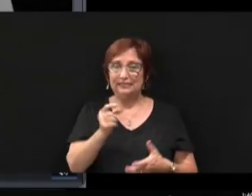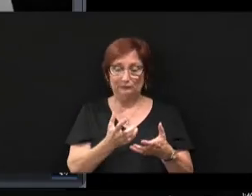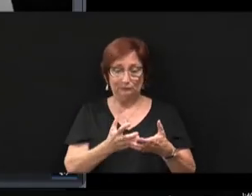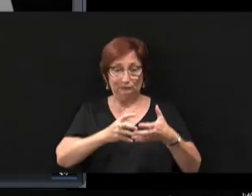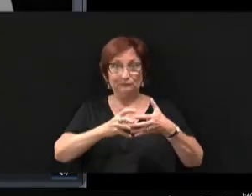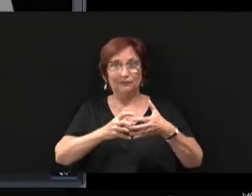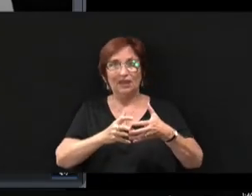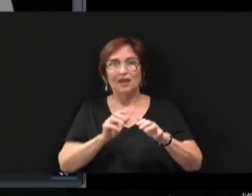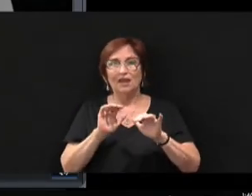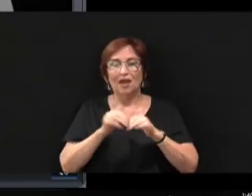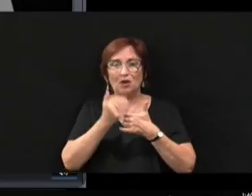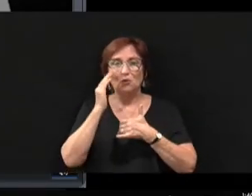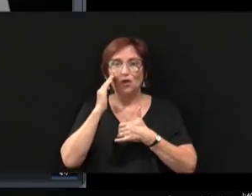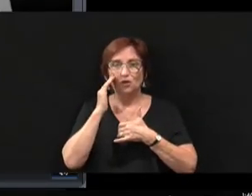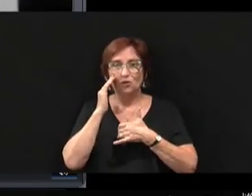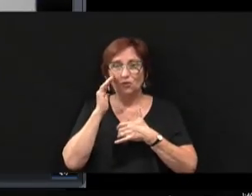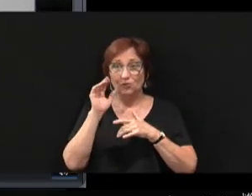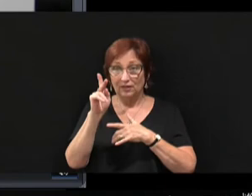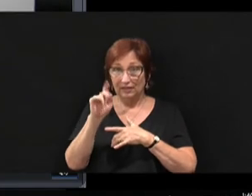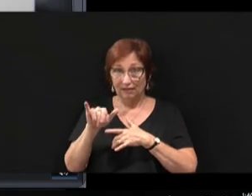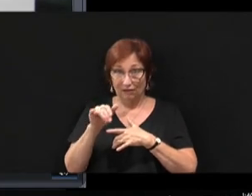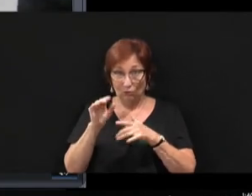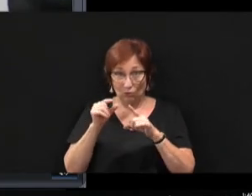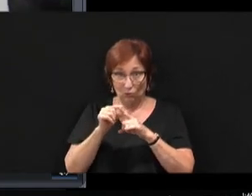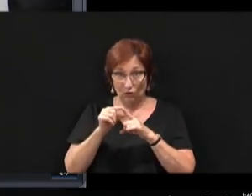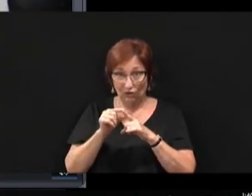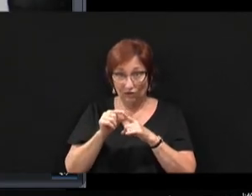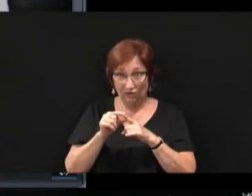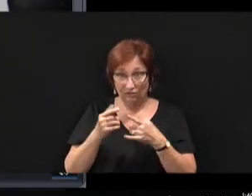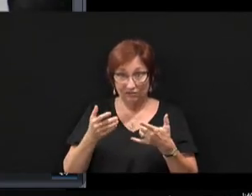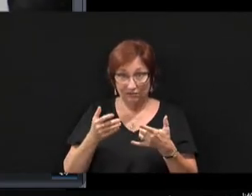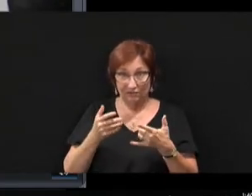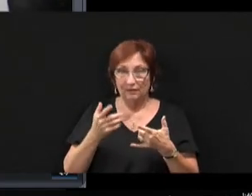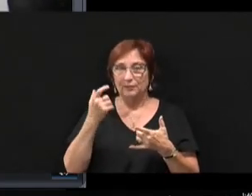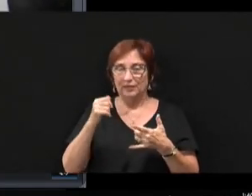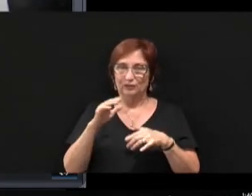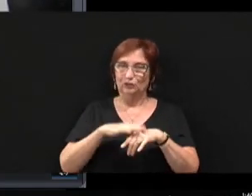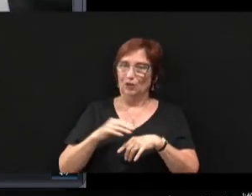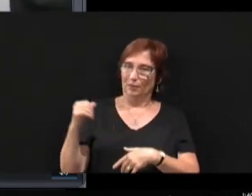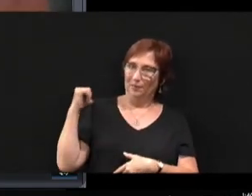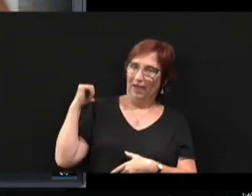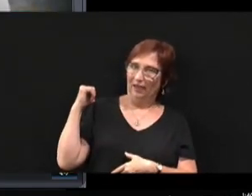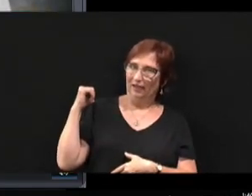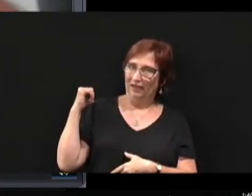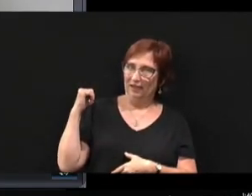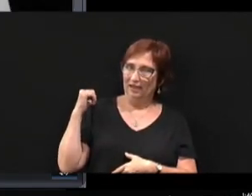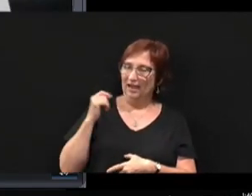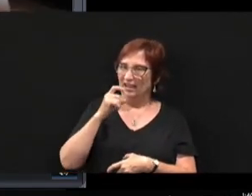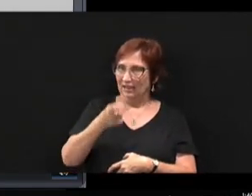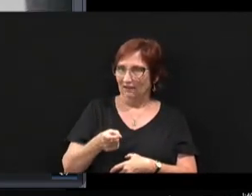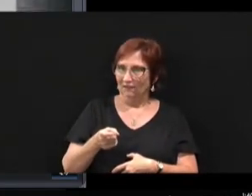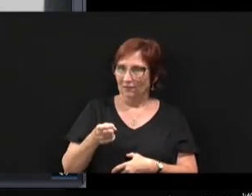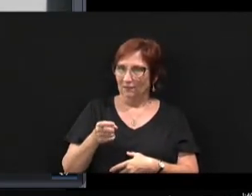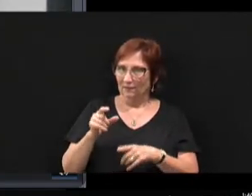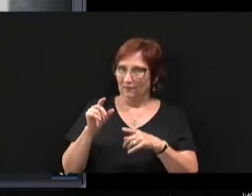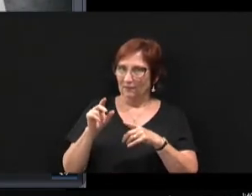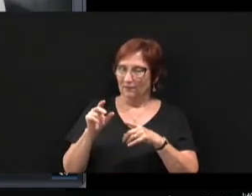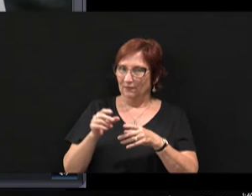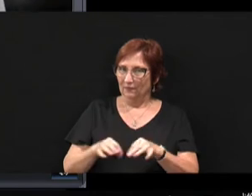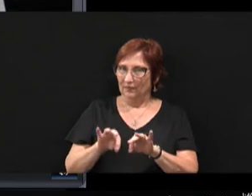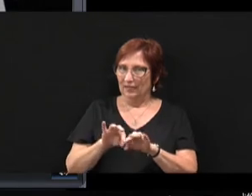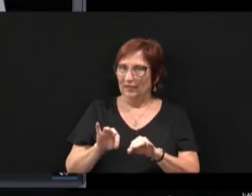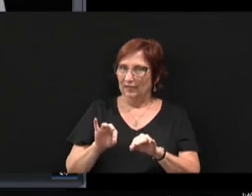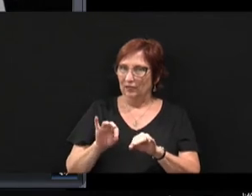How do I know the key word is the teacher? It's on the back, and I gave it to them when I taught it. What sound is the